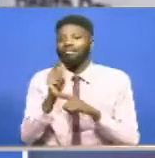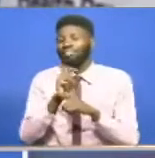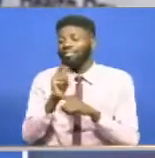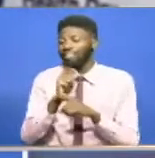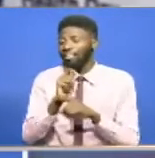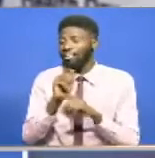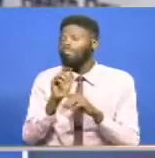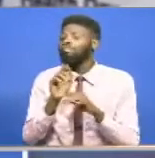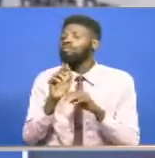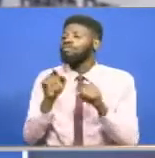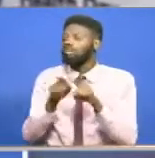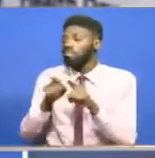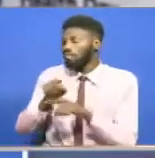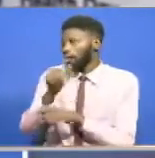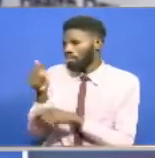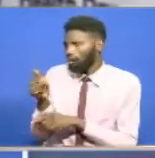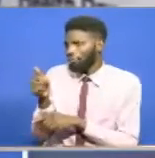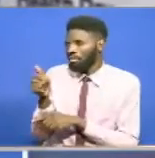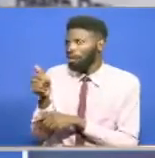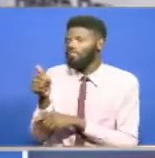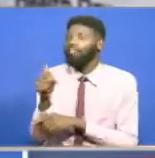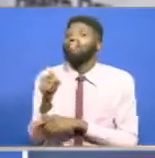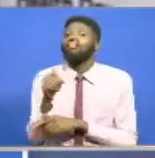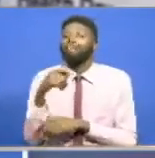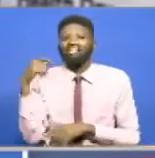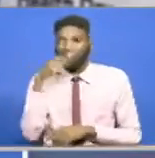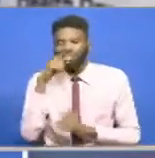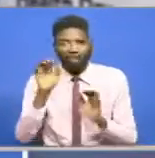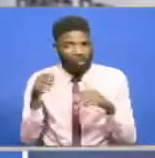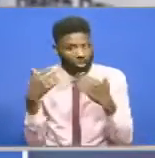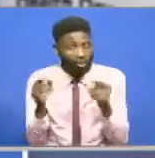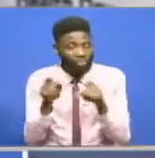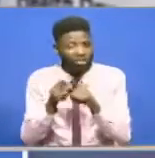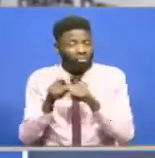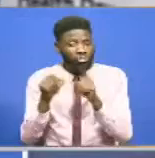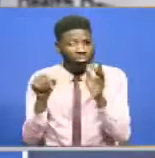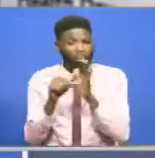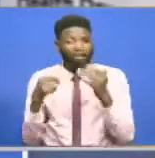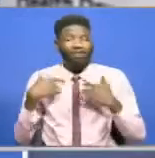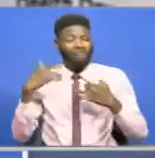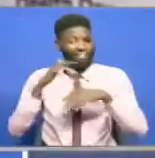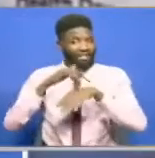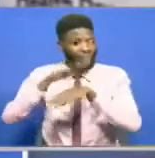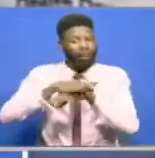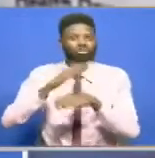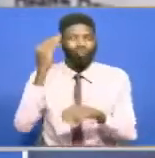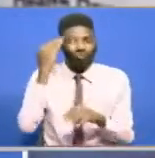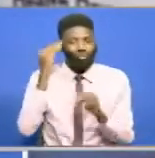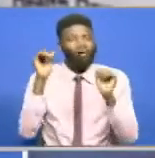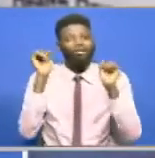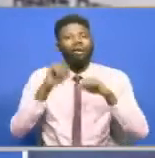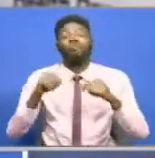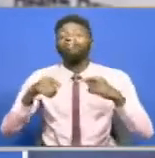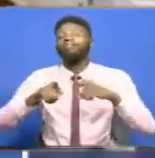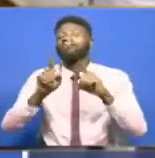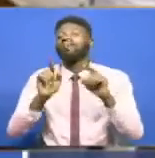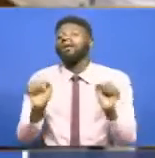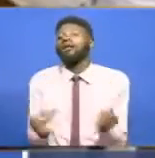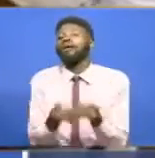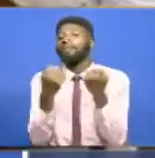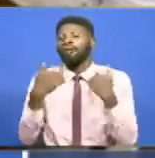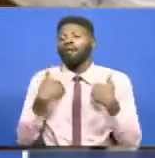how to take care of their teeth and how to recognize problems early so that they don't get to a very complicated